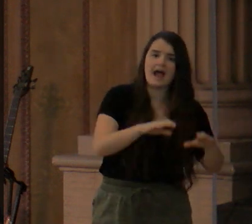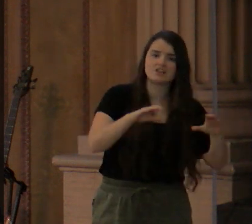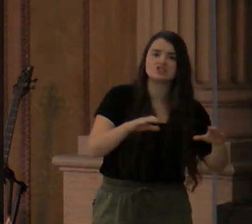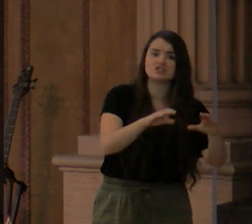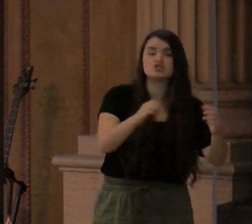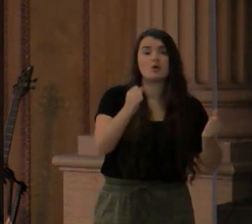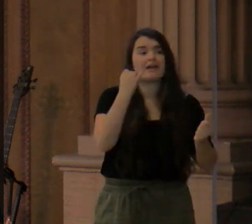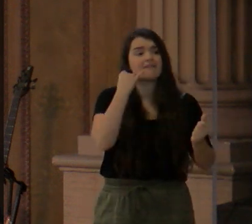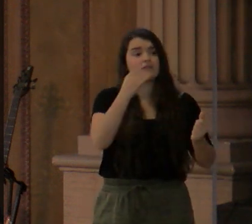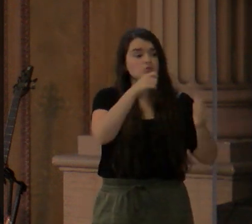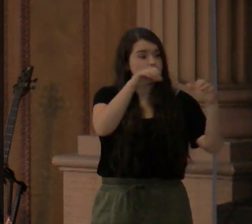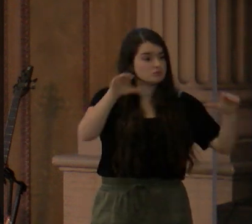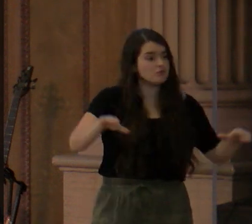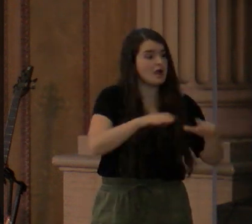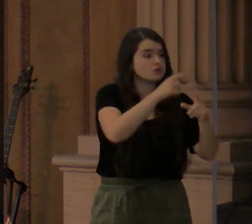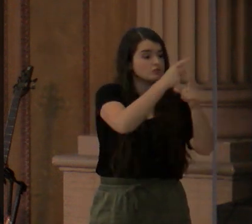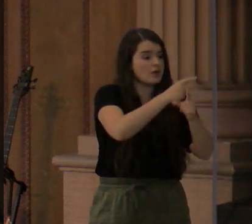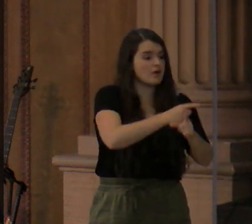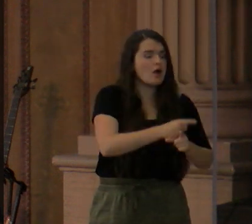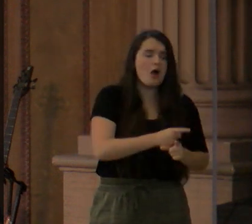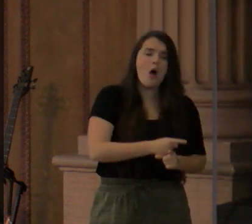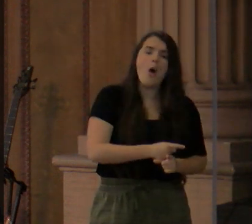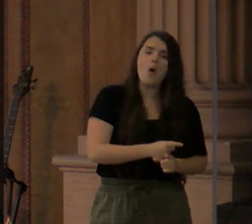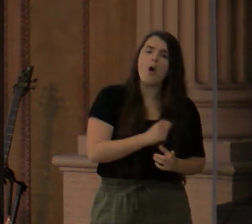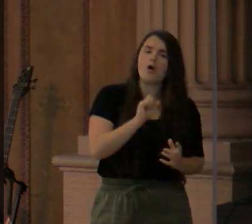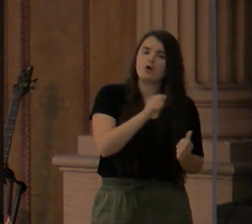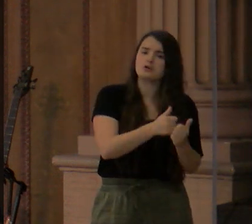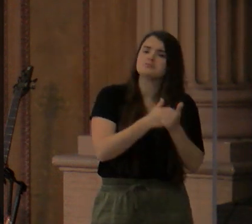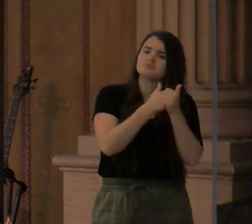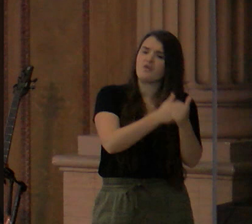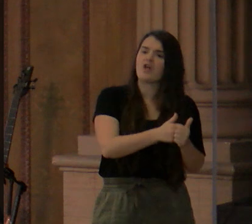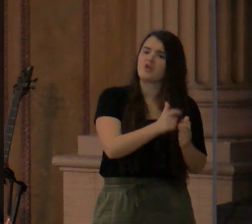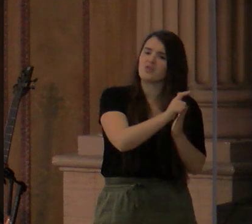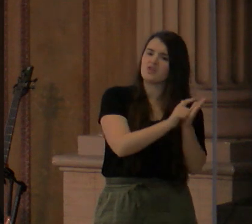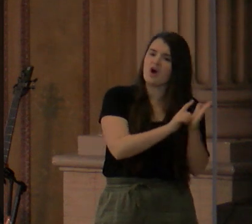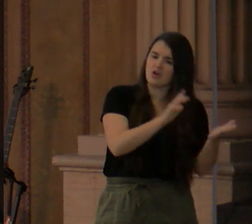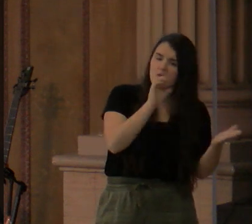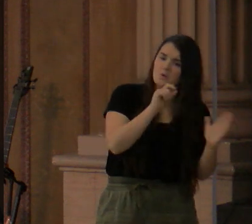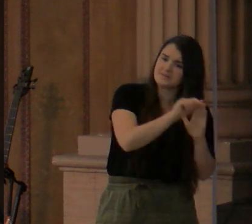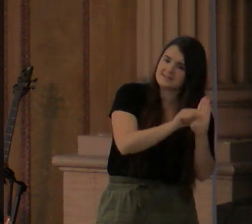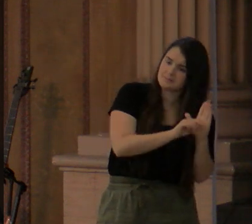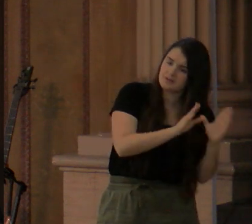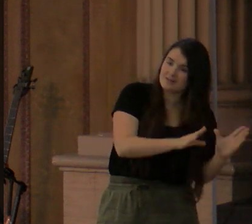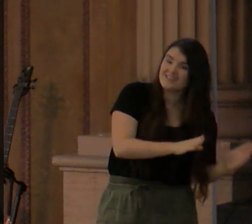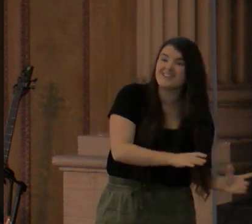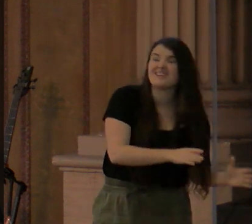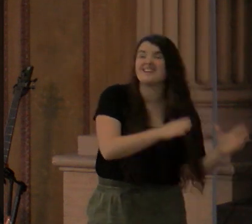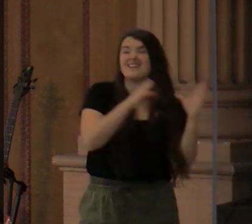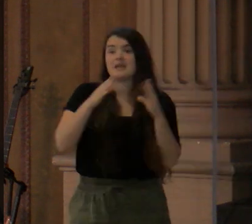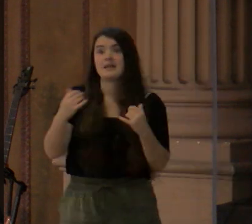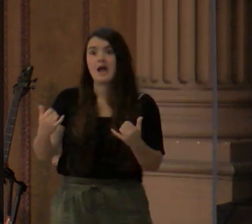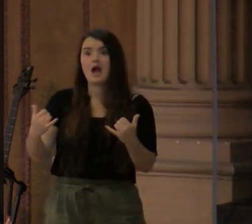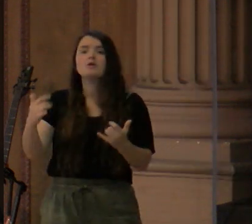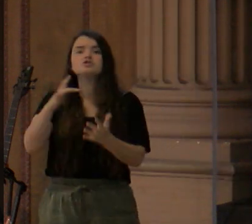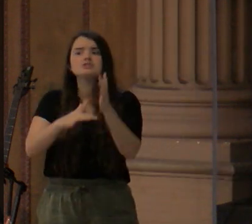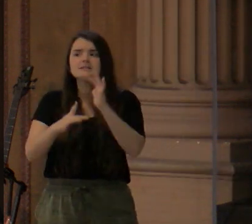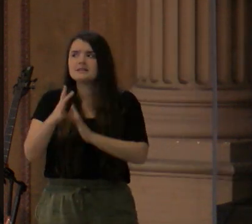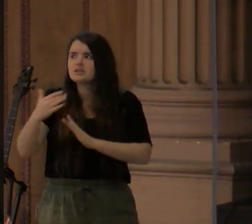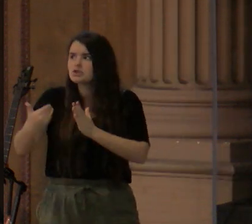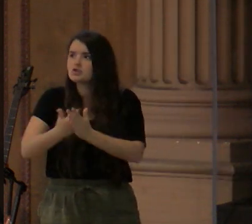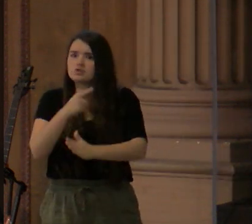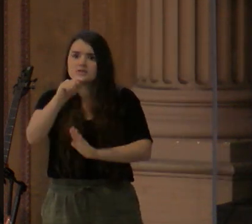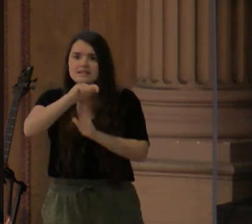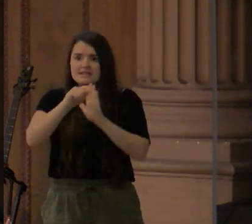out of 10 of the Old Testament laws. But Jesus comes along and he doesn't relax those commands for the Old Testament. He doesn't relax the Old